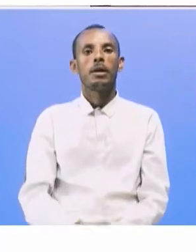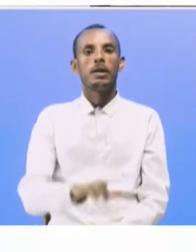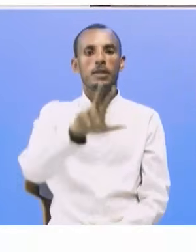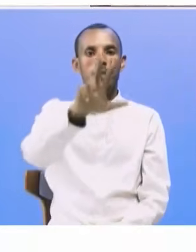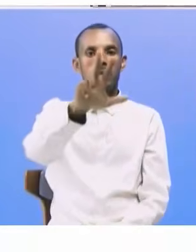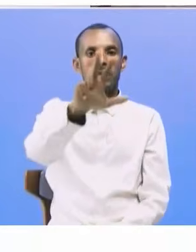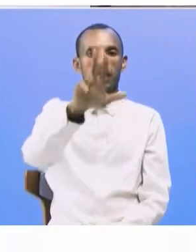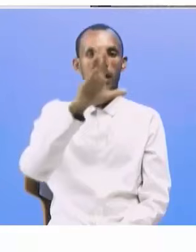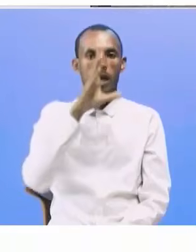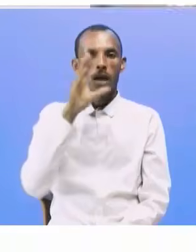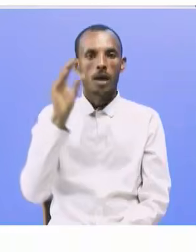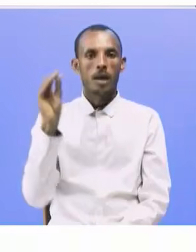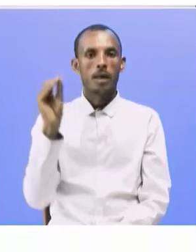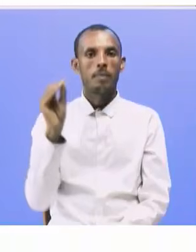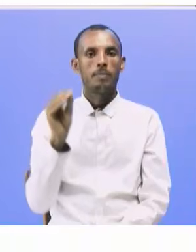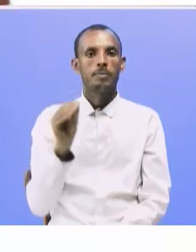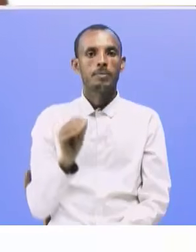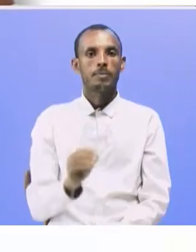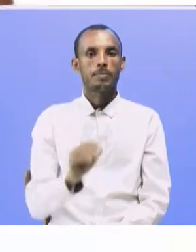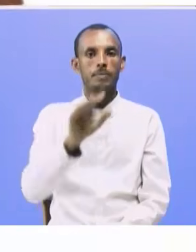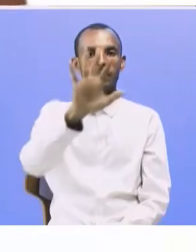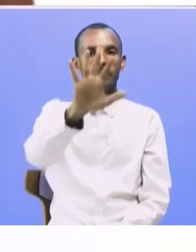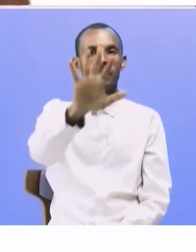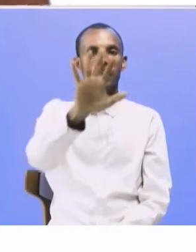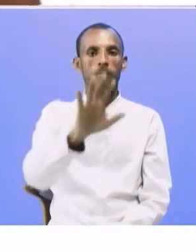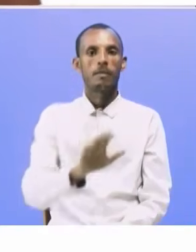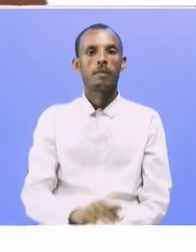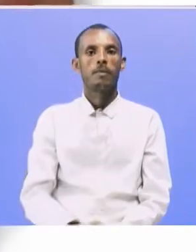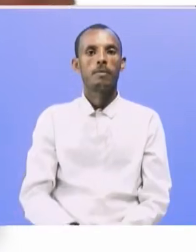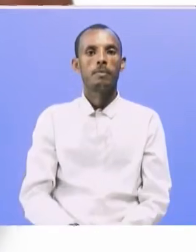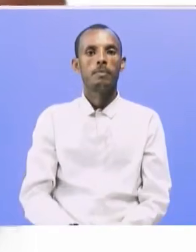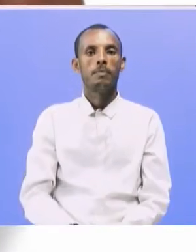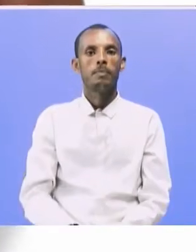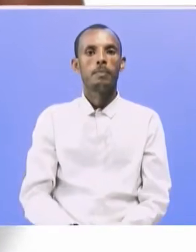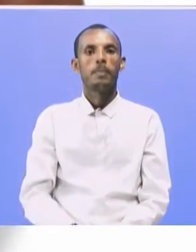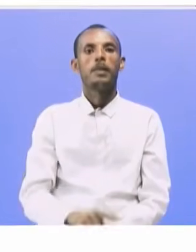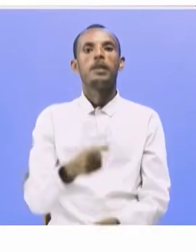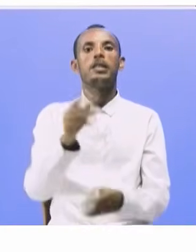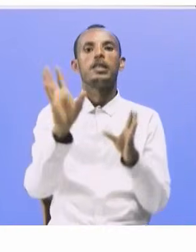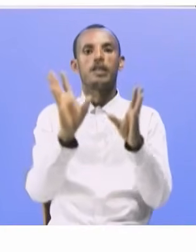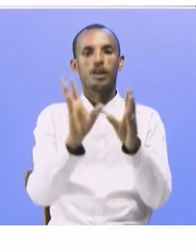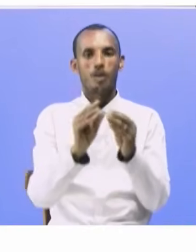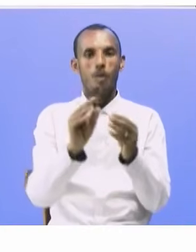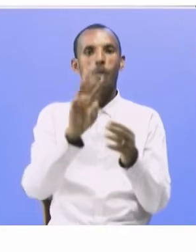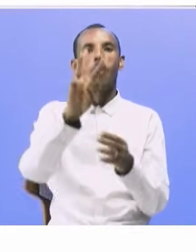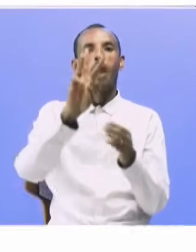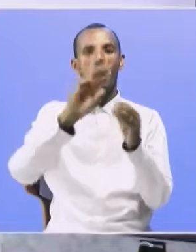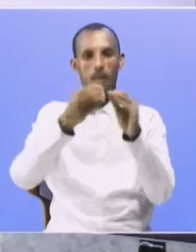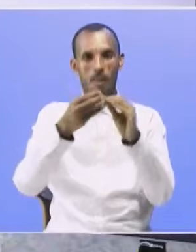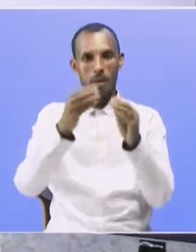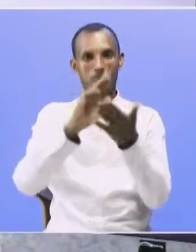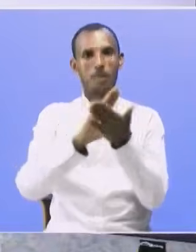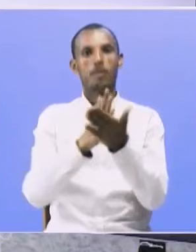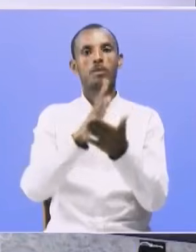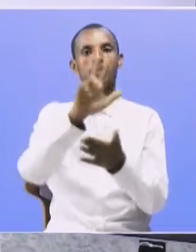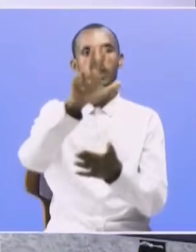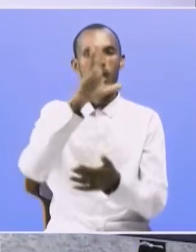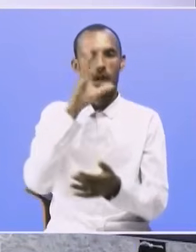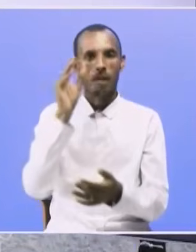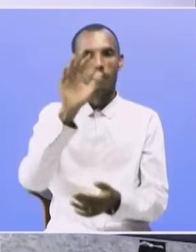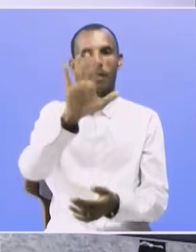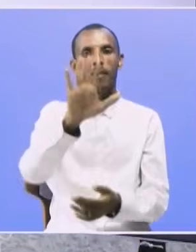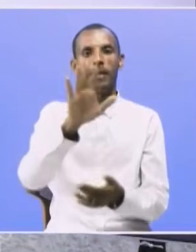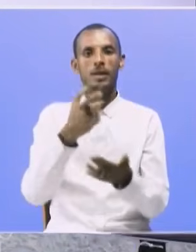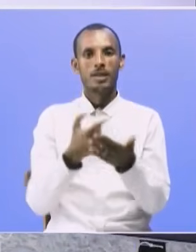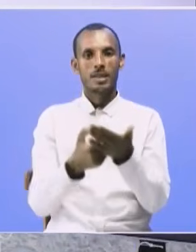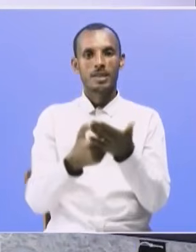3 and 5. Set of whole numbers between 3 and 5. Is this set an empty